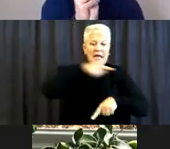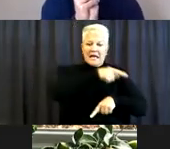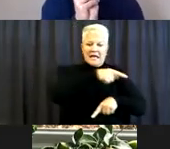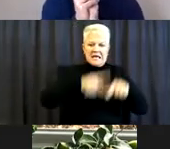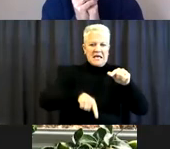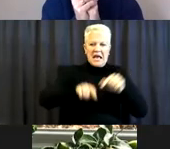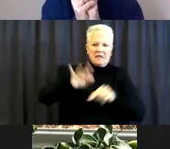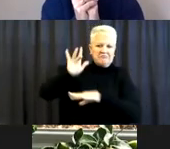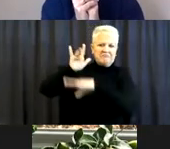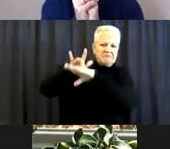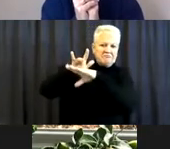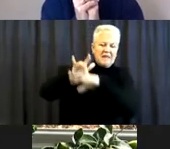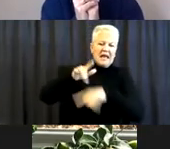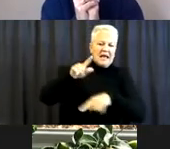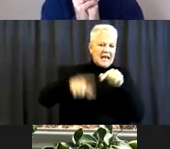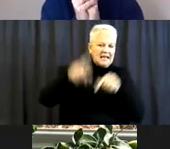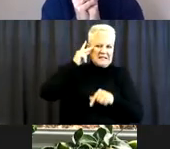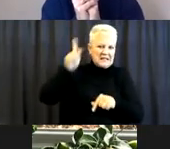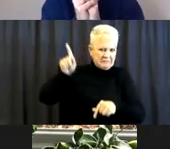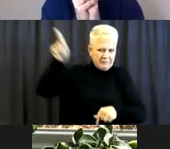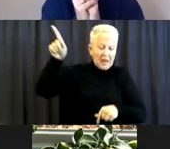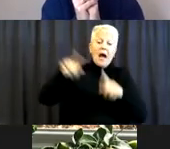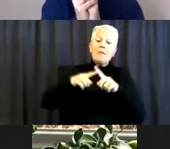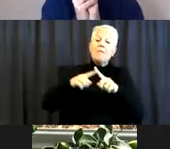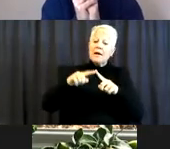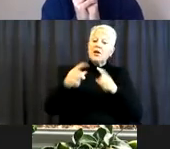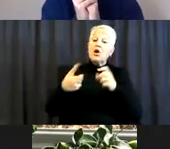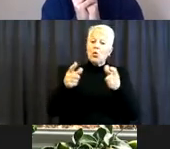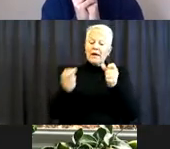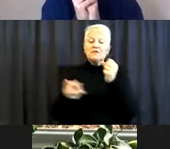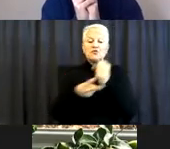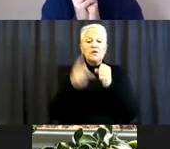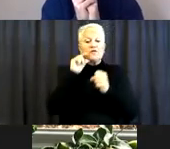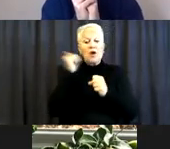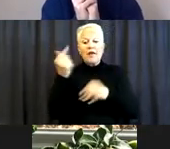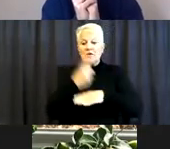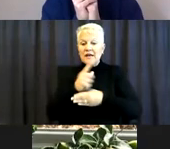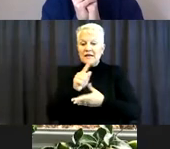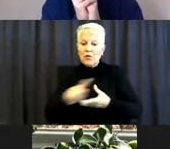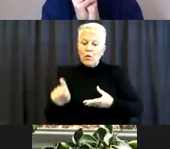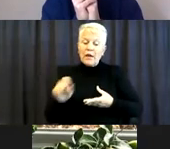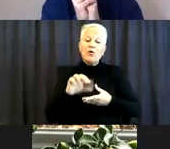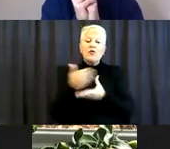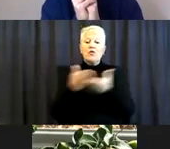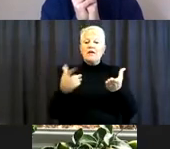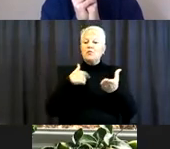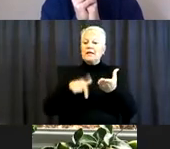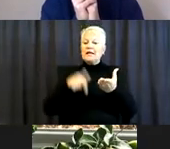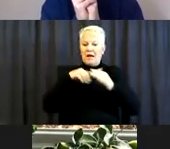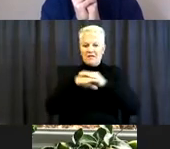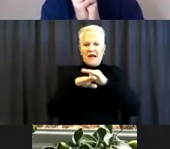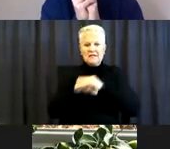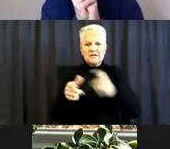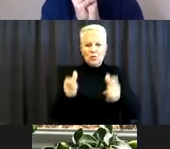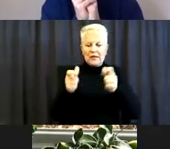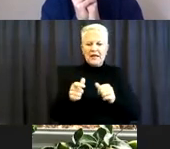not able to see those, but they're quick storage for other days of the week for objects that we need to have access to quickly. Hopefully